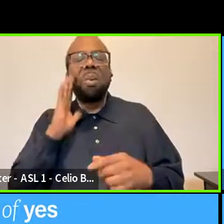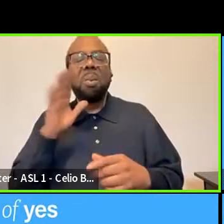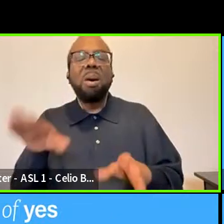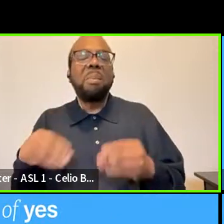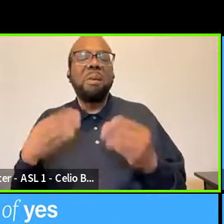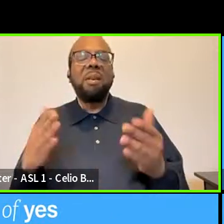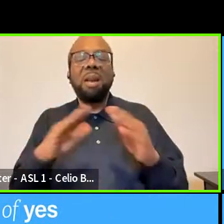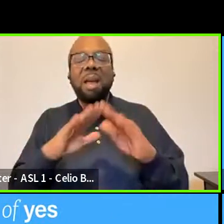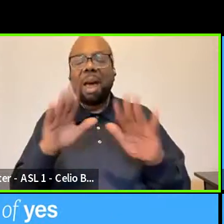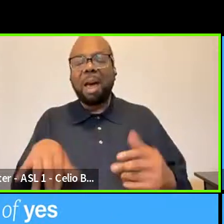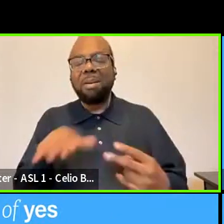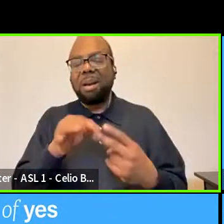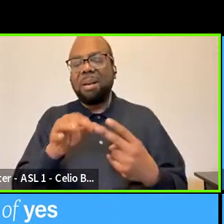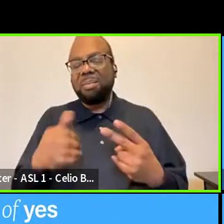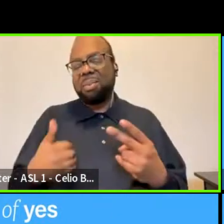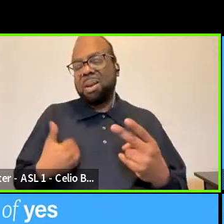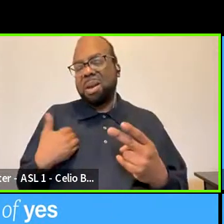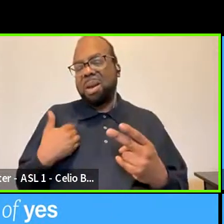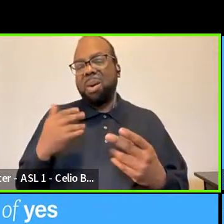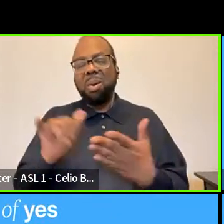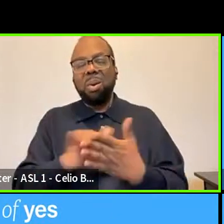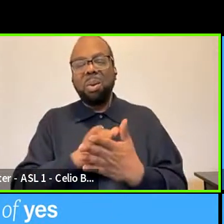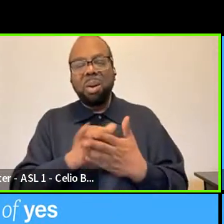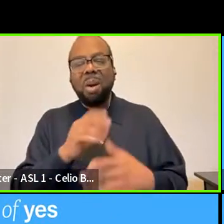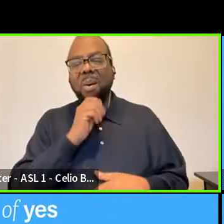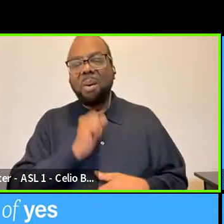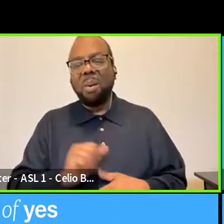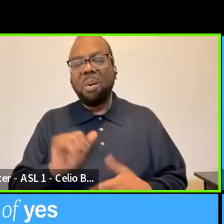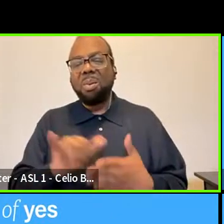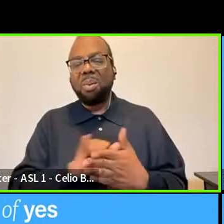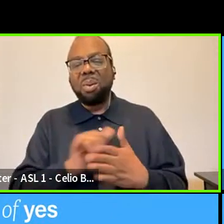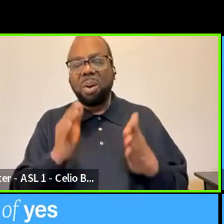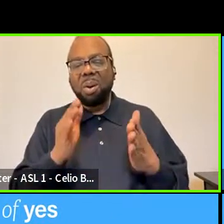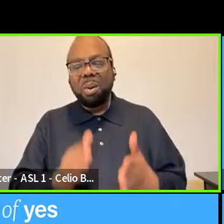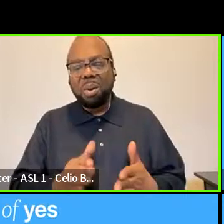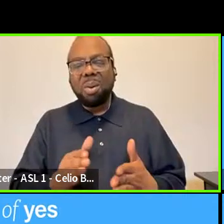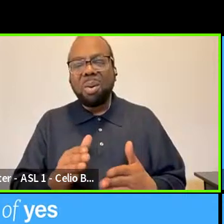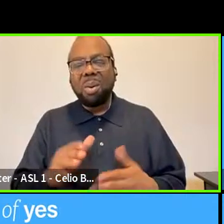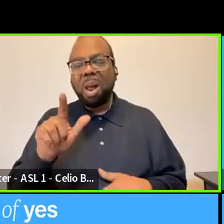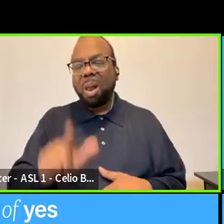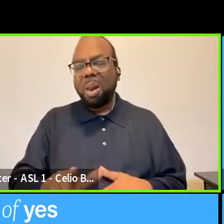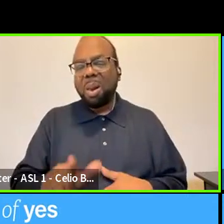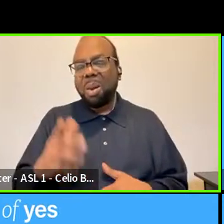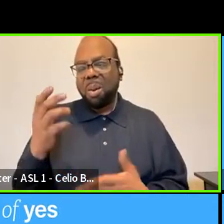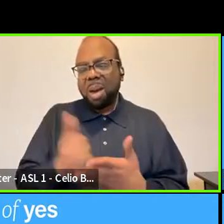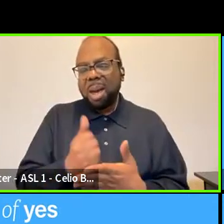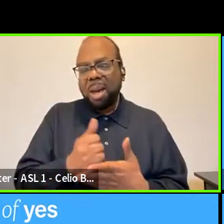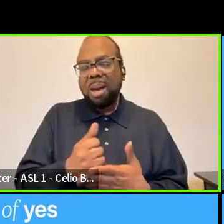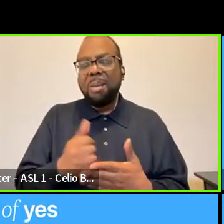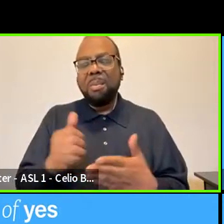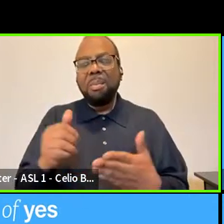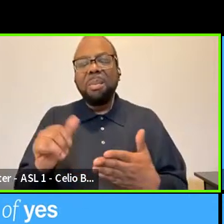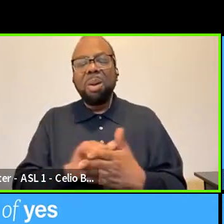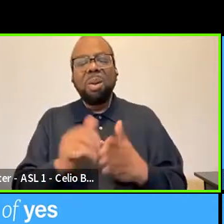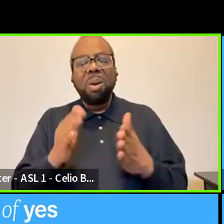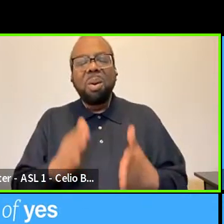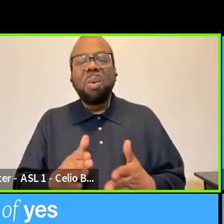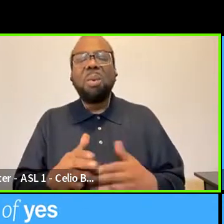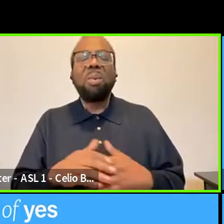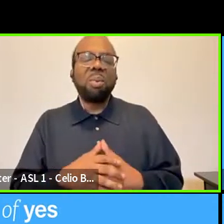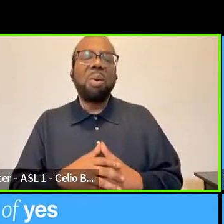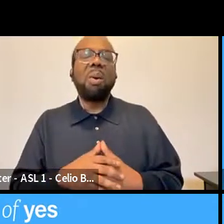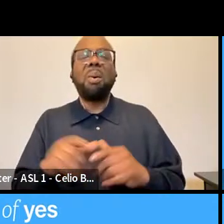important housing options for young New Yorkers, elderly New Yorkers, lower income New Yorkers, small housing units that would serve those households.